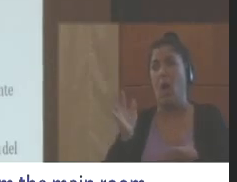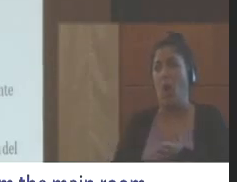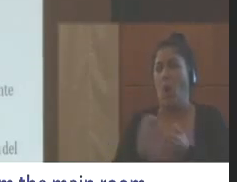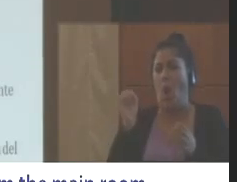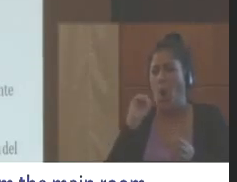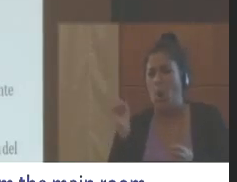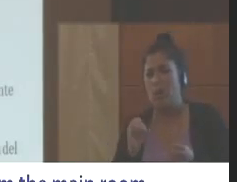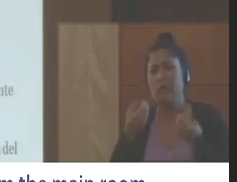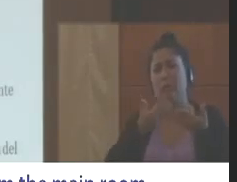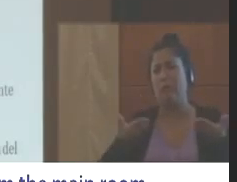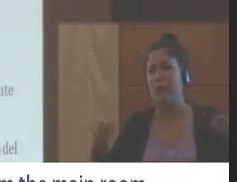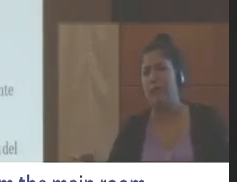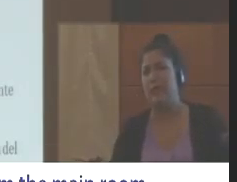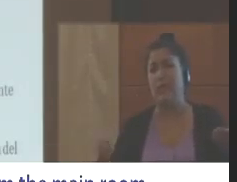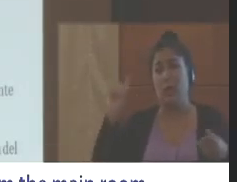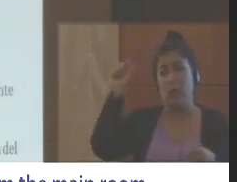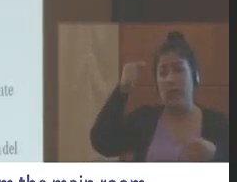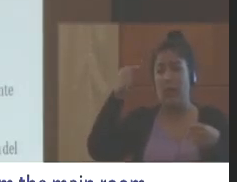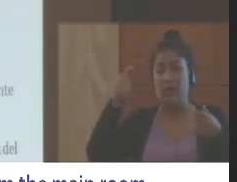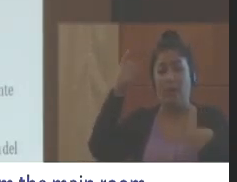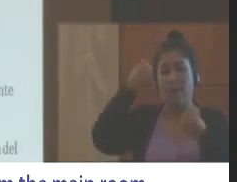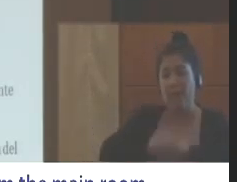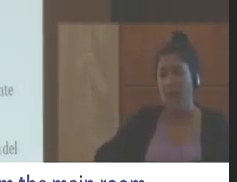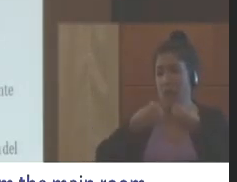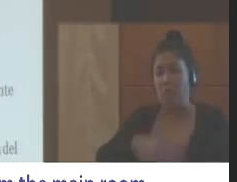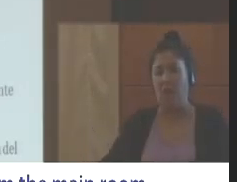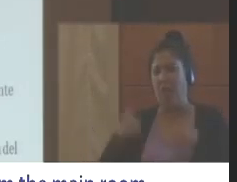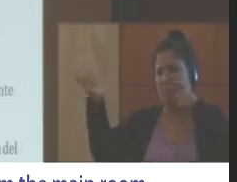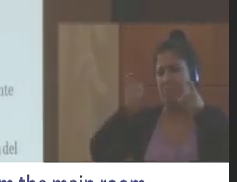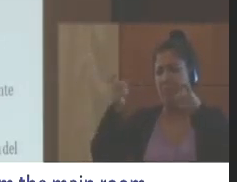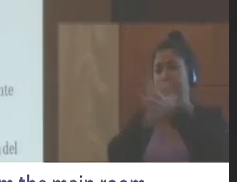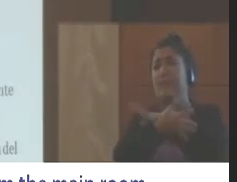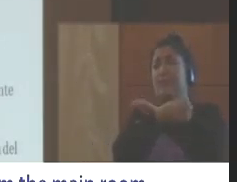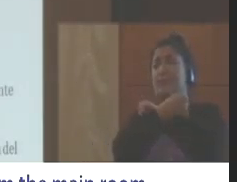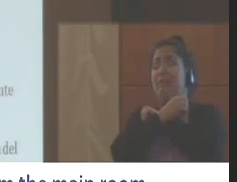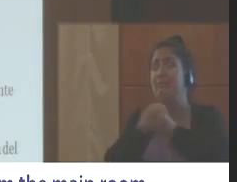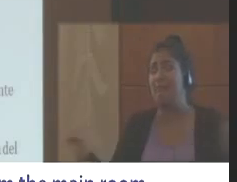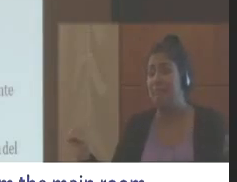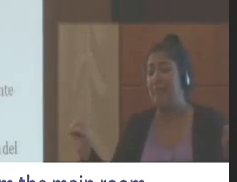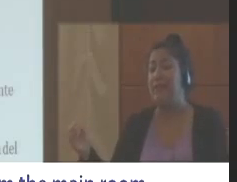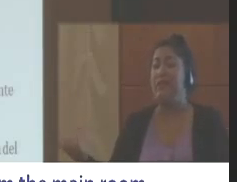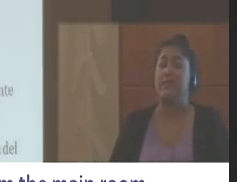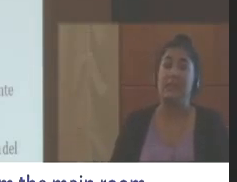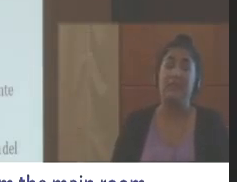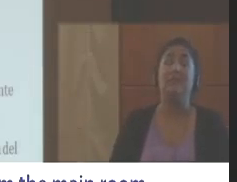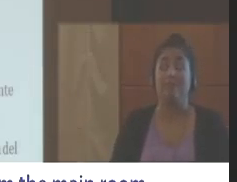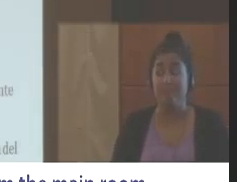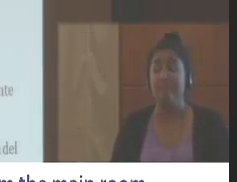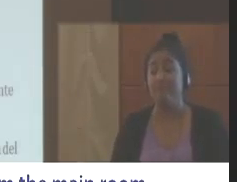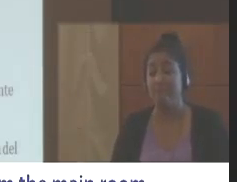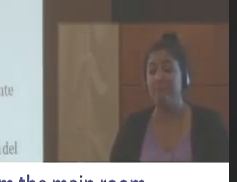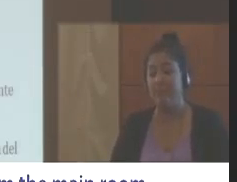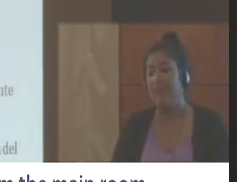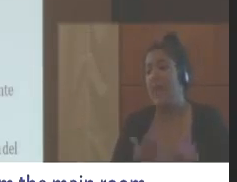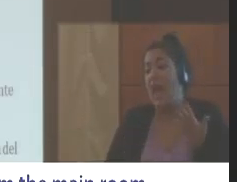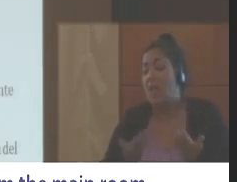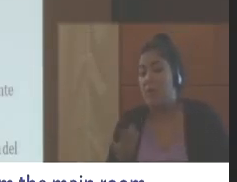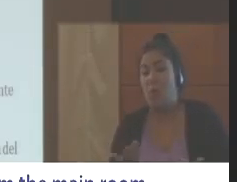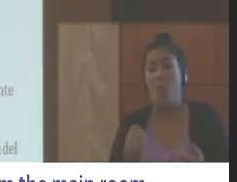a direction that would assess fiscal risks. against the probability of